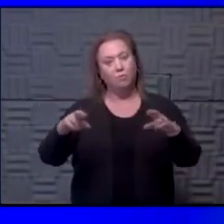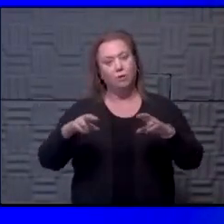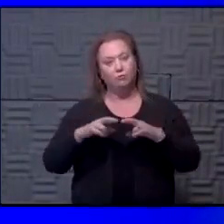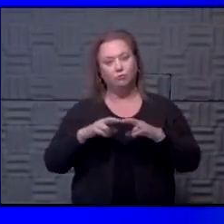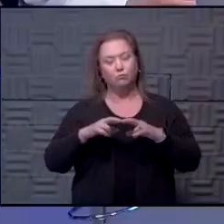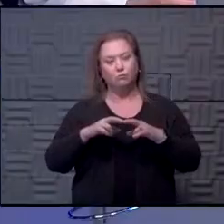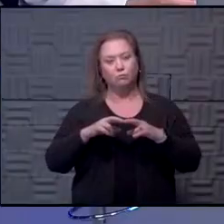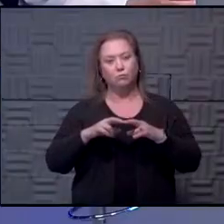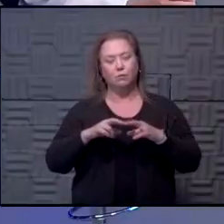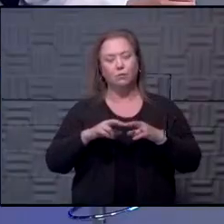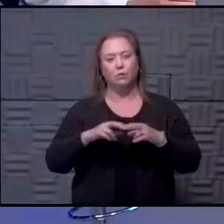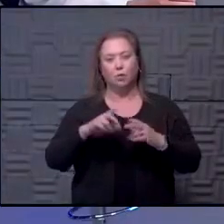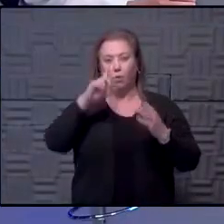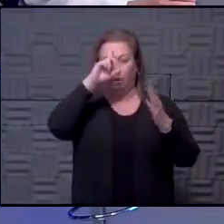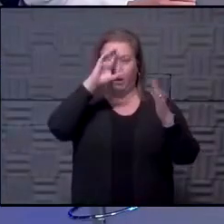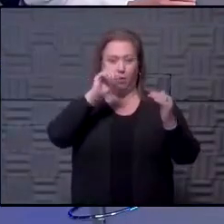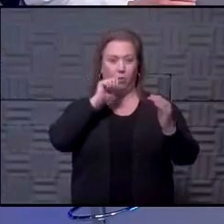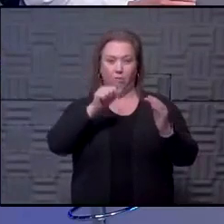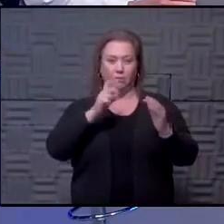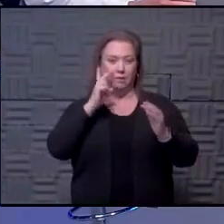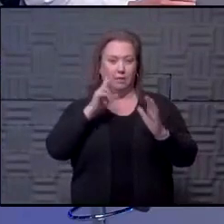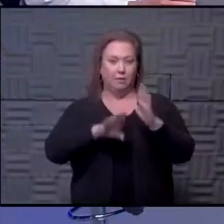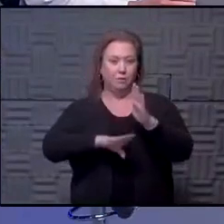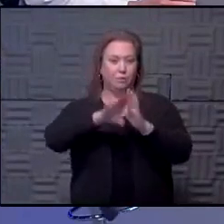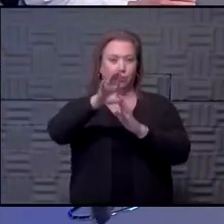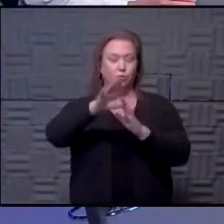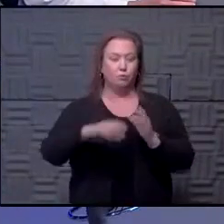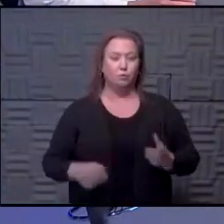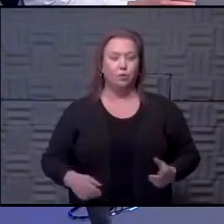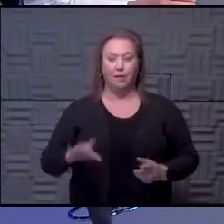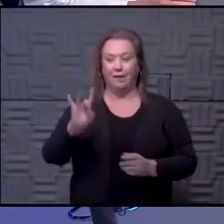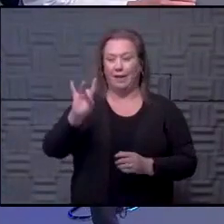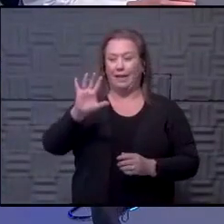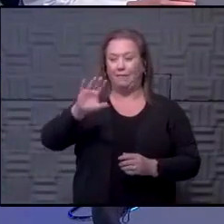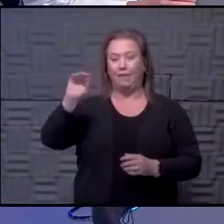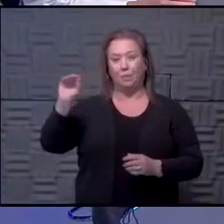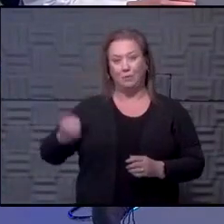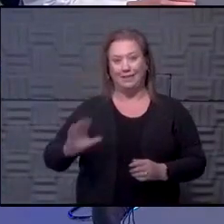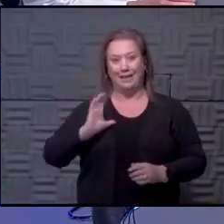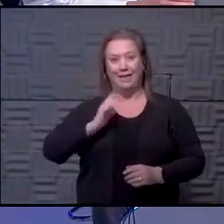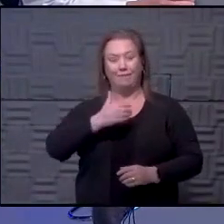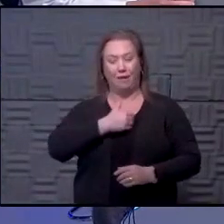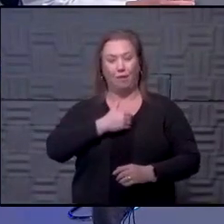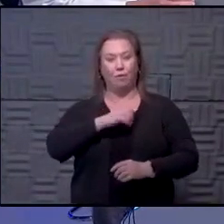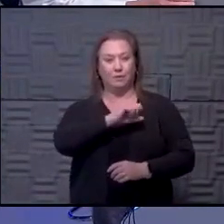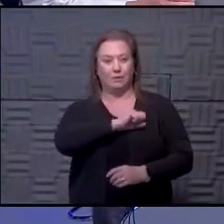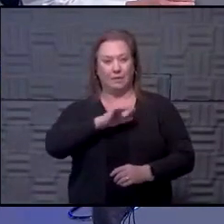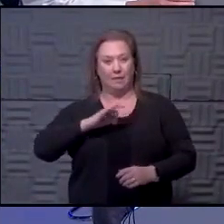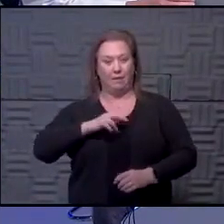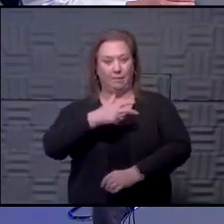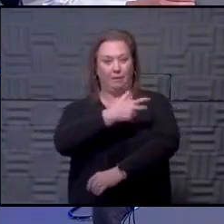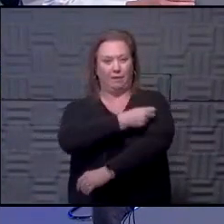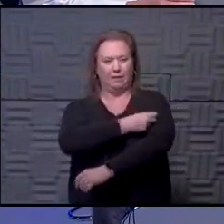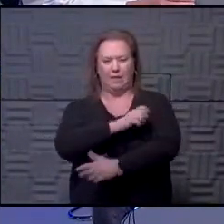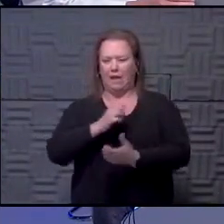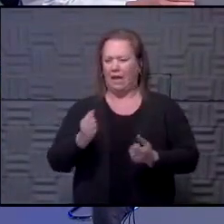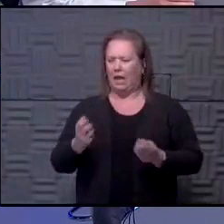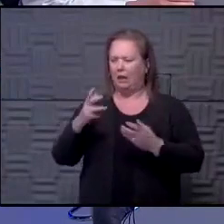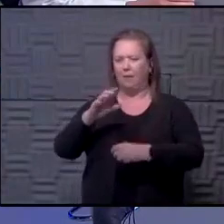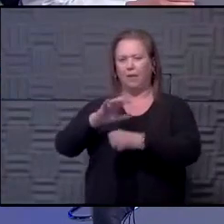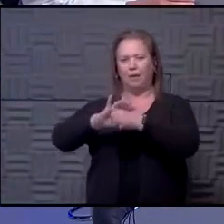in general. But we hope it doesn't happen. And we have 85% of our employees have been vaccinated. How many new COVID